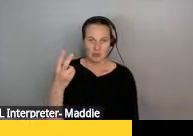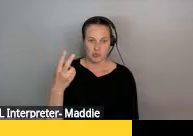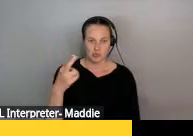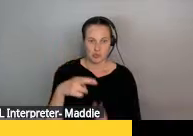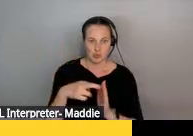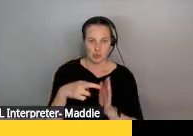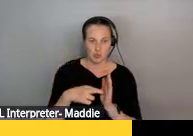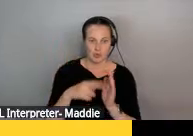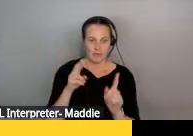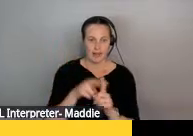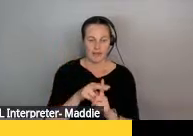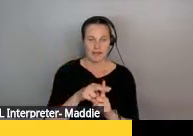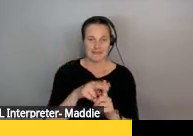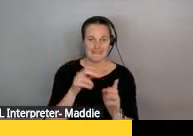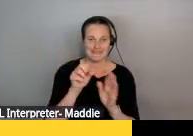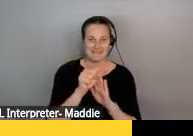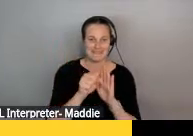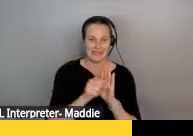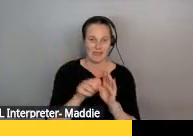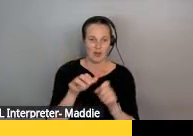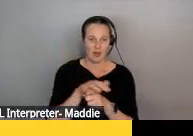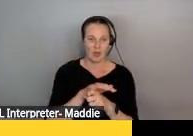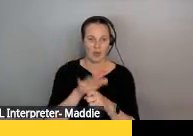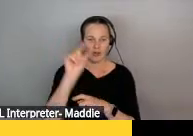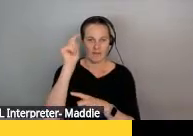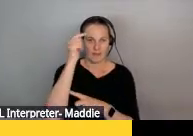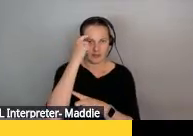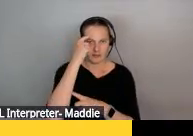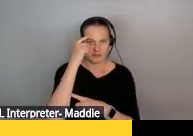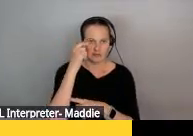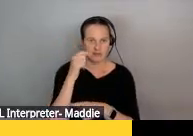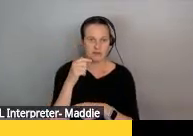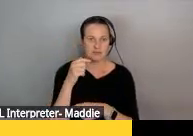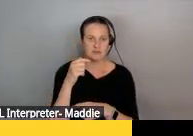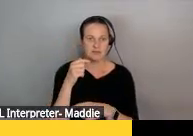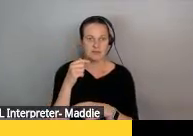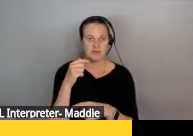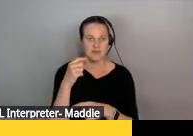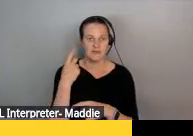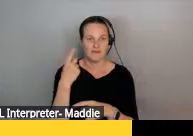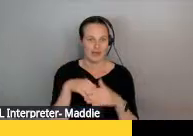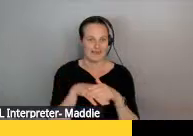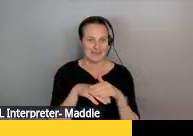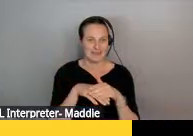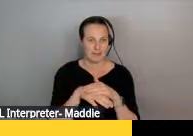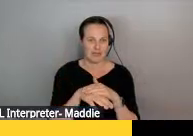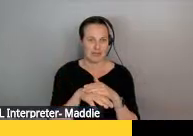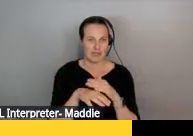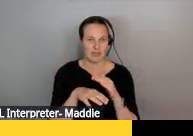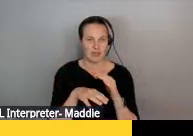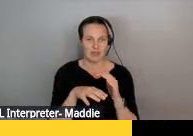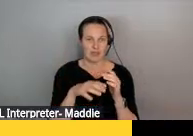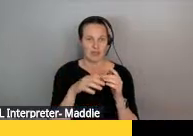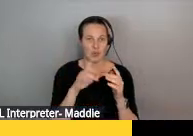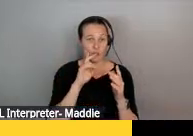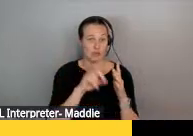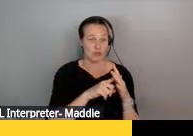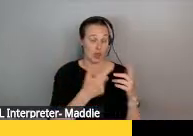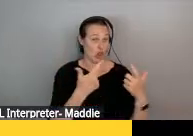local governments on their website and app accessibility goes into effect for